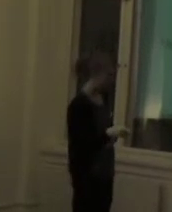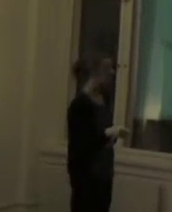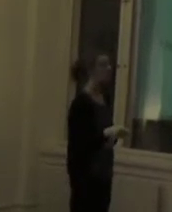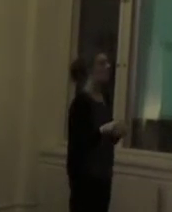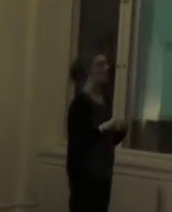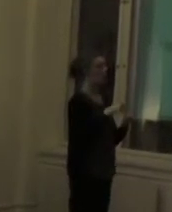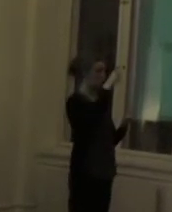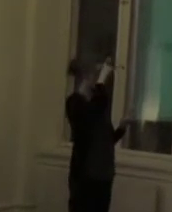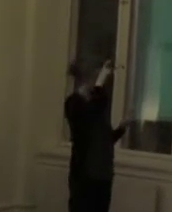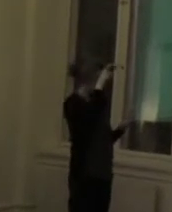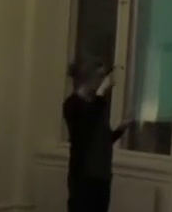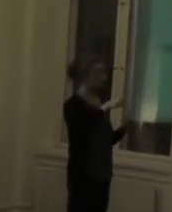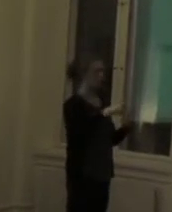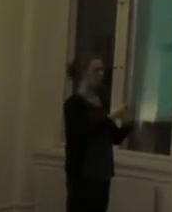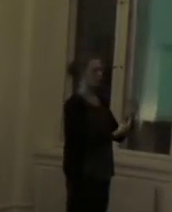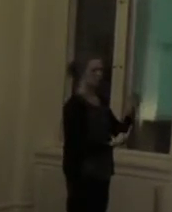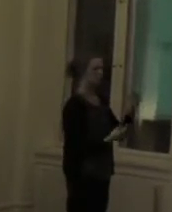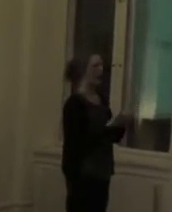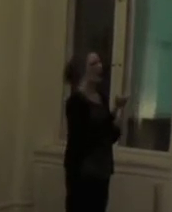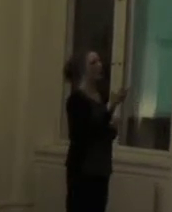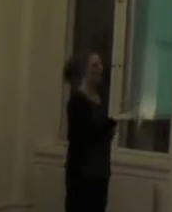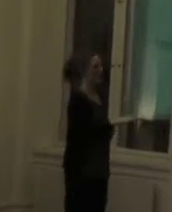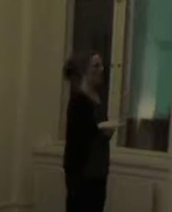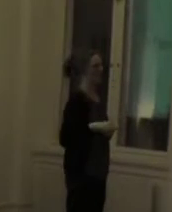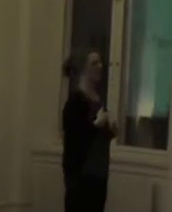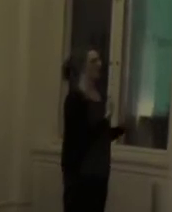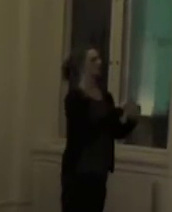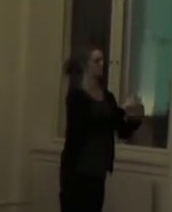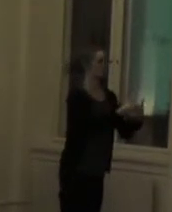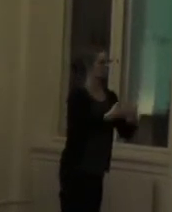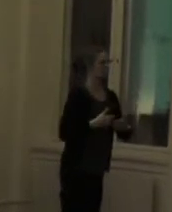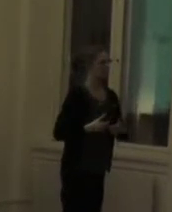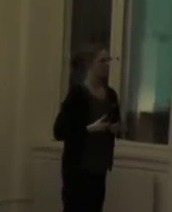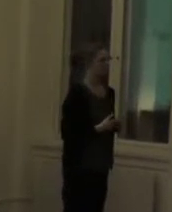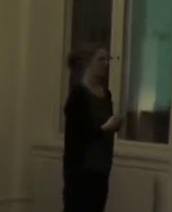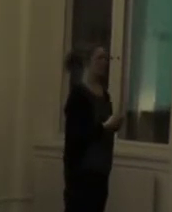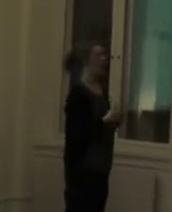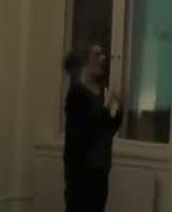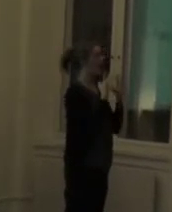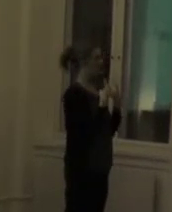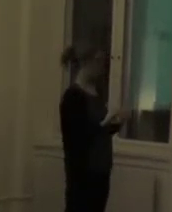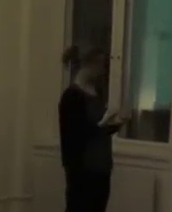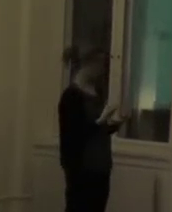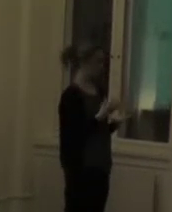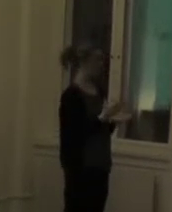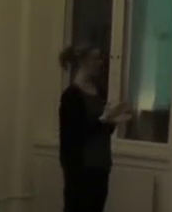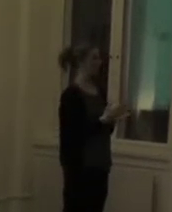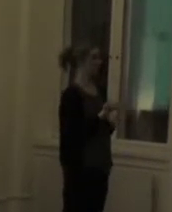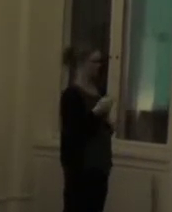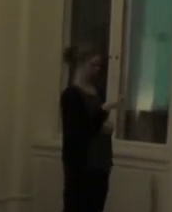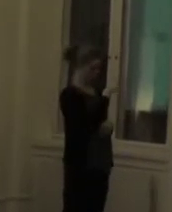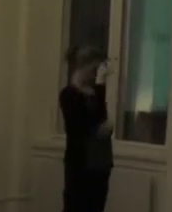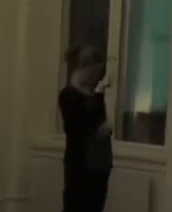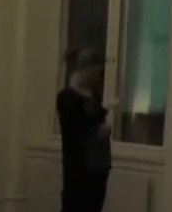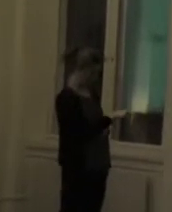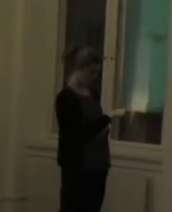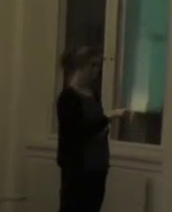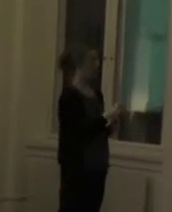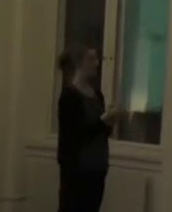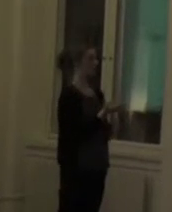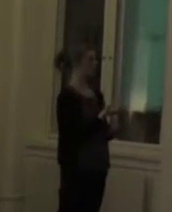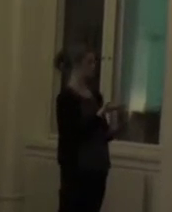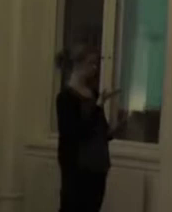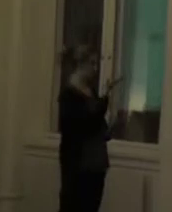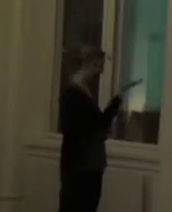in Turkey, and other countries. And we're finding out that, for example, in Turkey, when they apply through